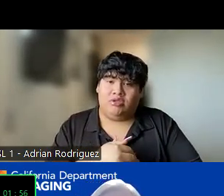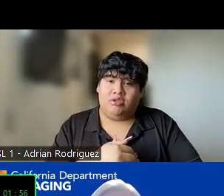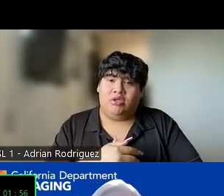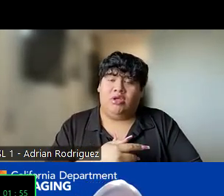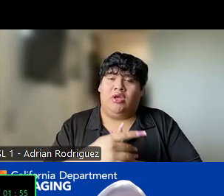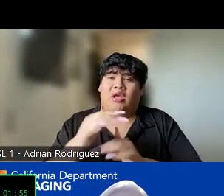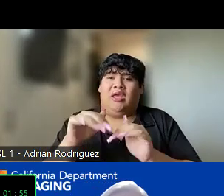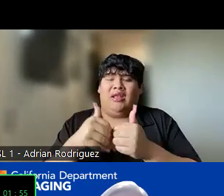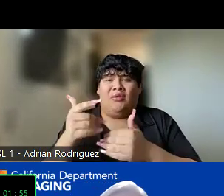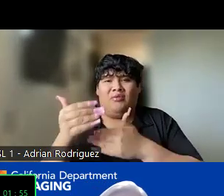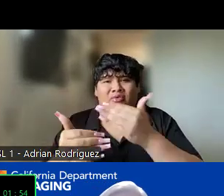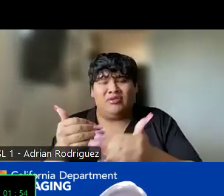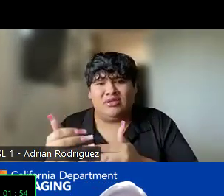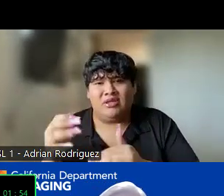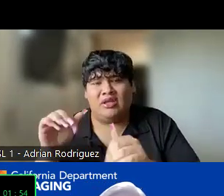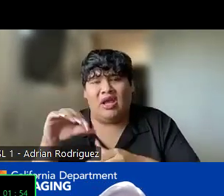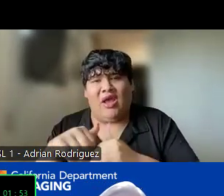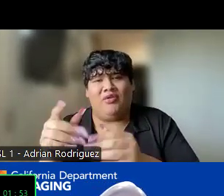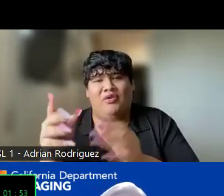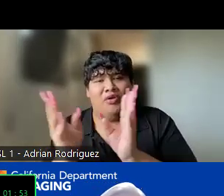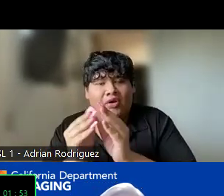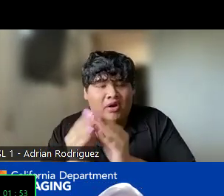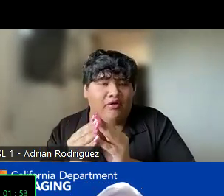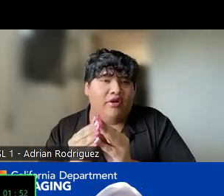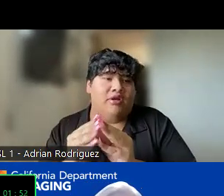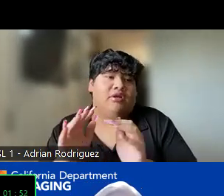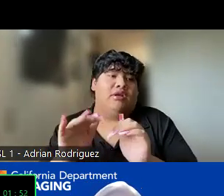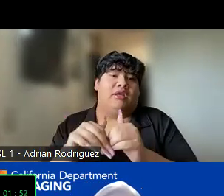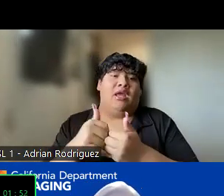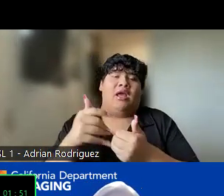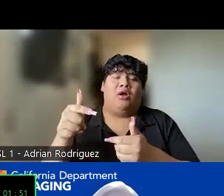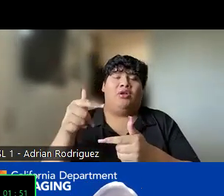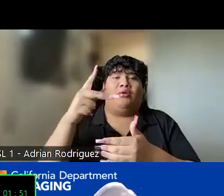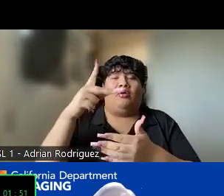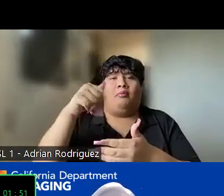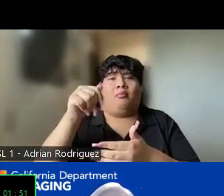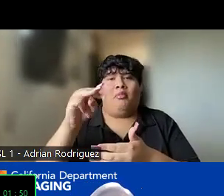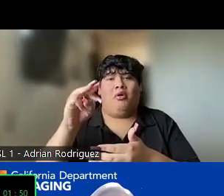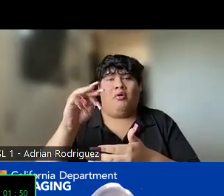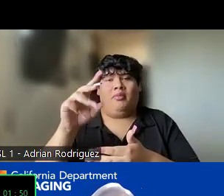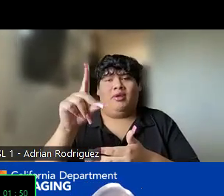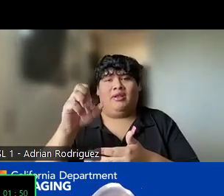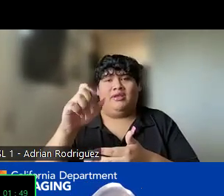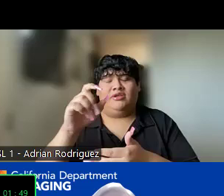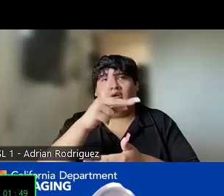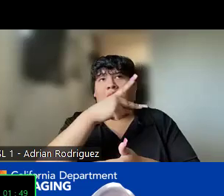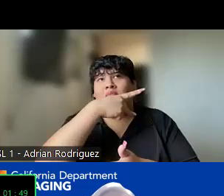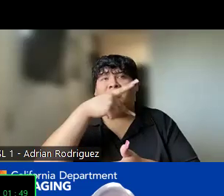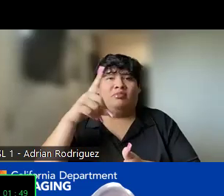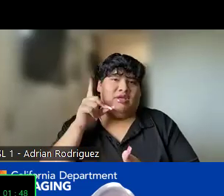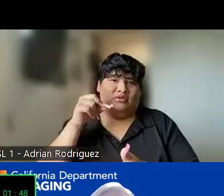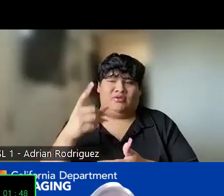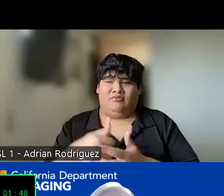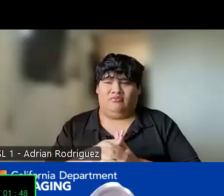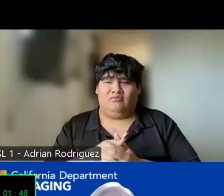preceding our Senior Medicare Patrol conference in Palm Desert, and he is very aware